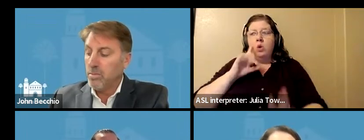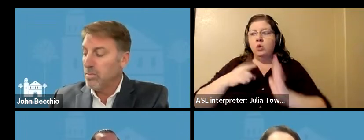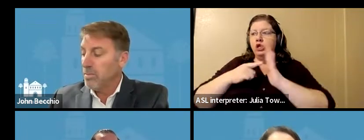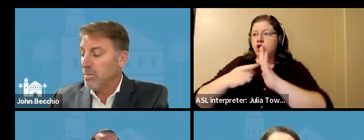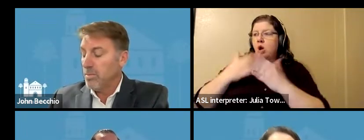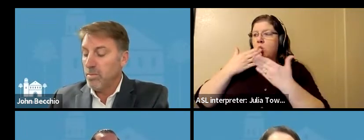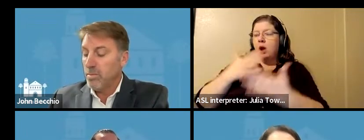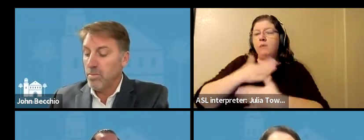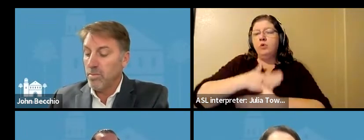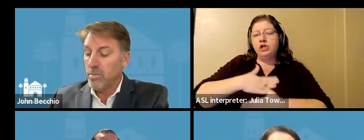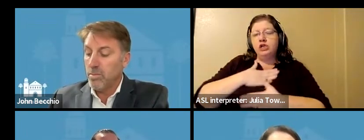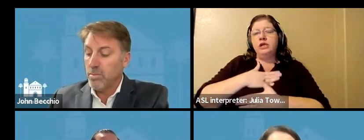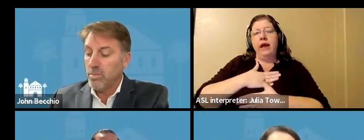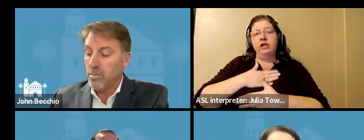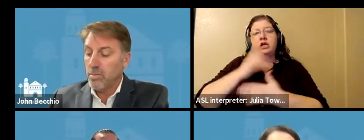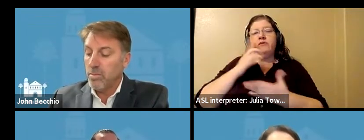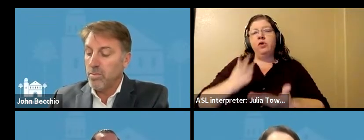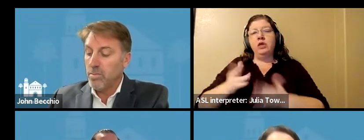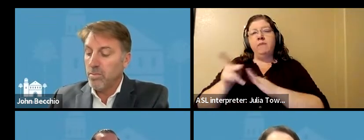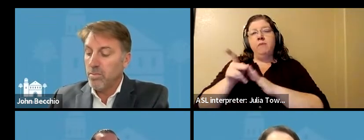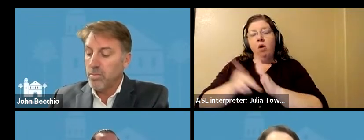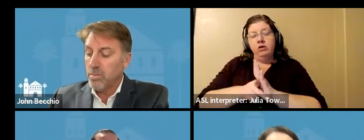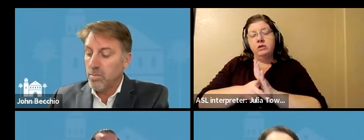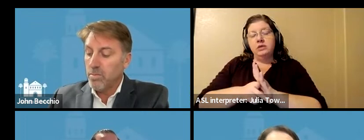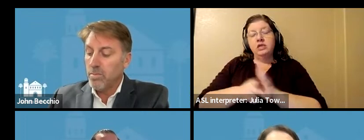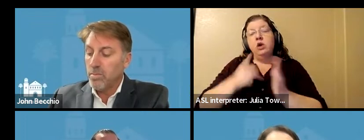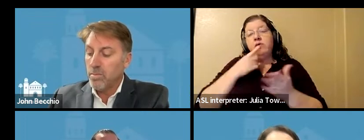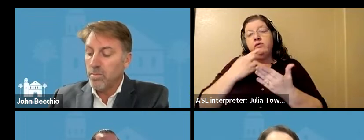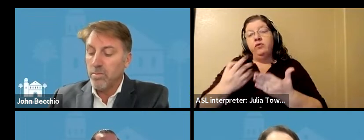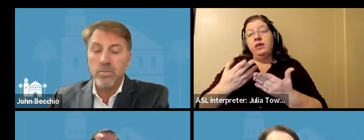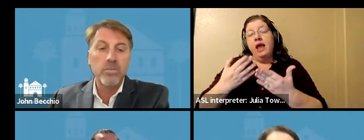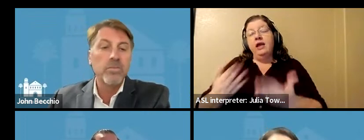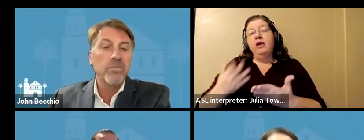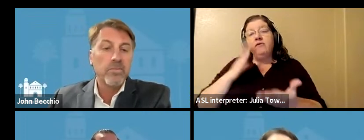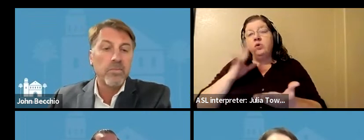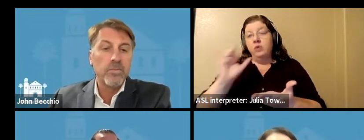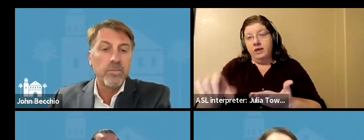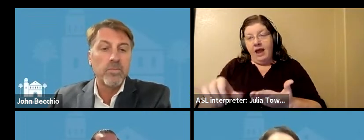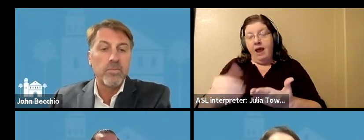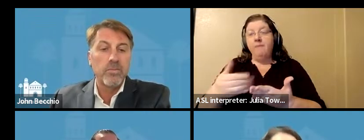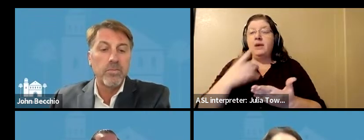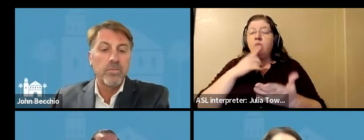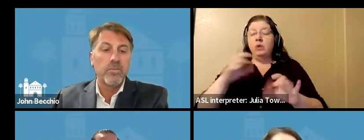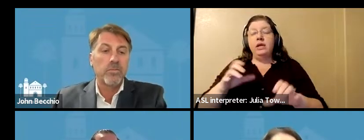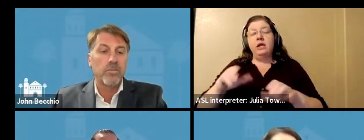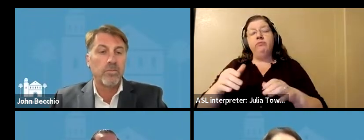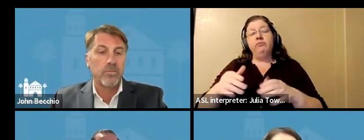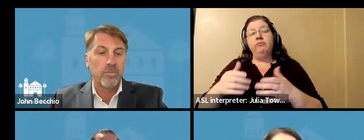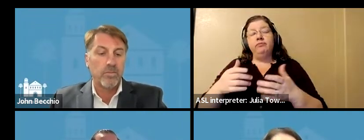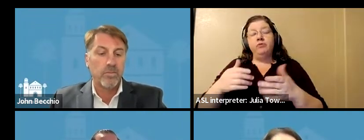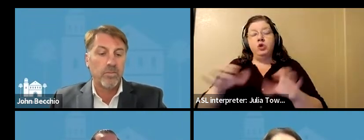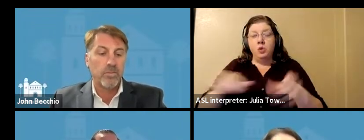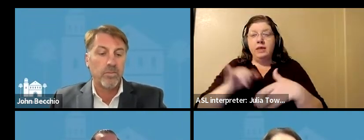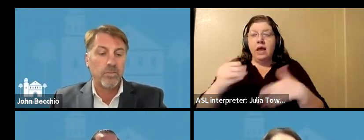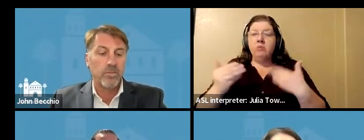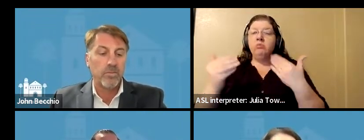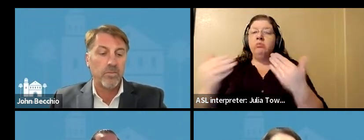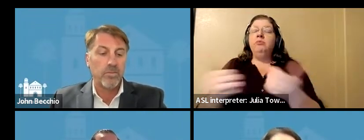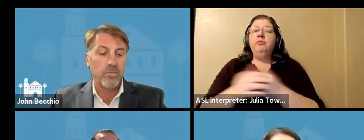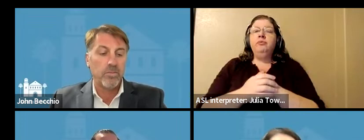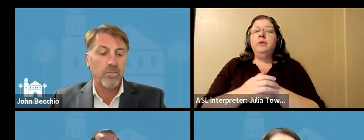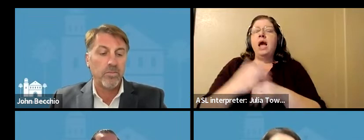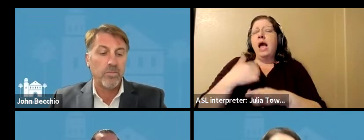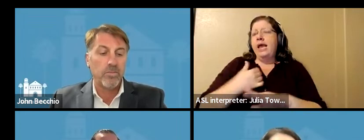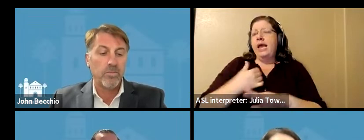you're bringing this policy forward. So first of all, thank you for being proactive and for doing that. And then I do have a